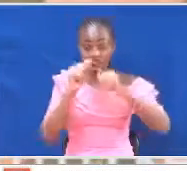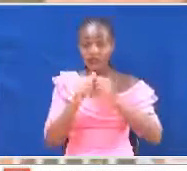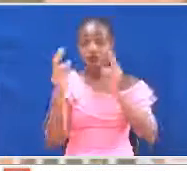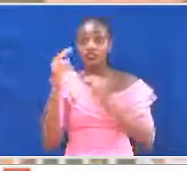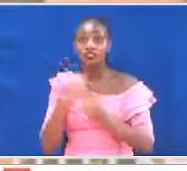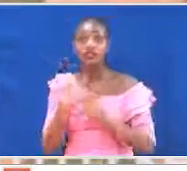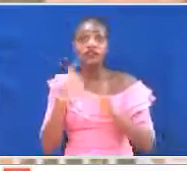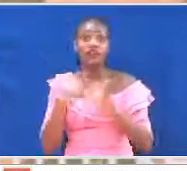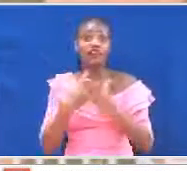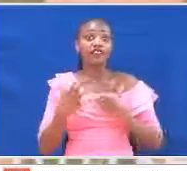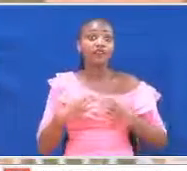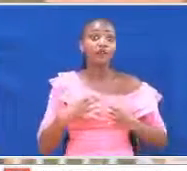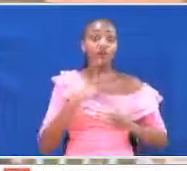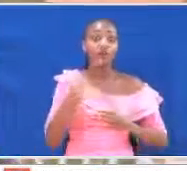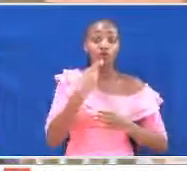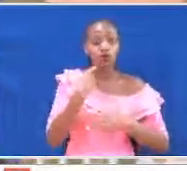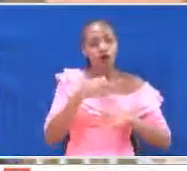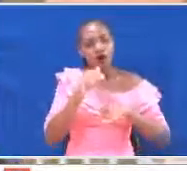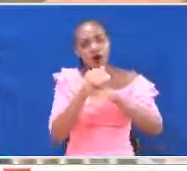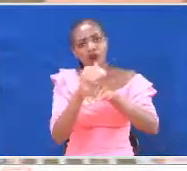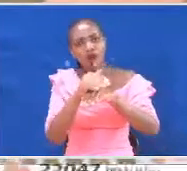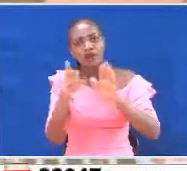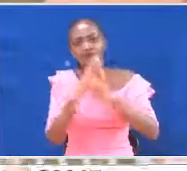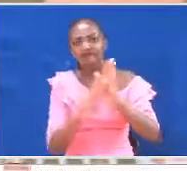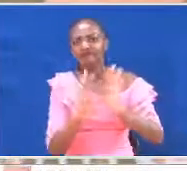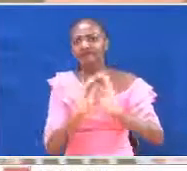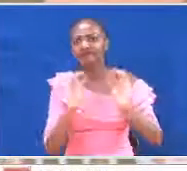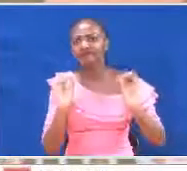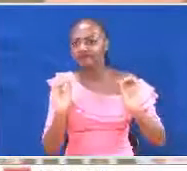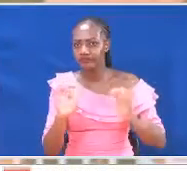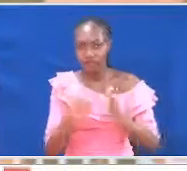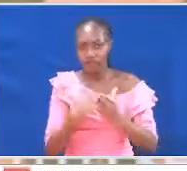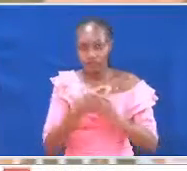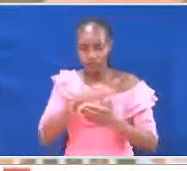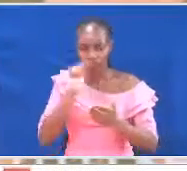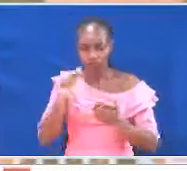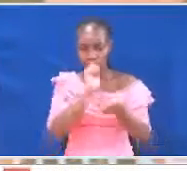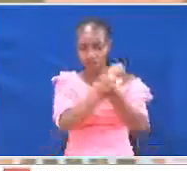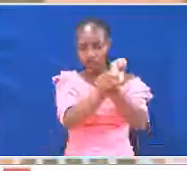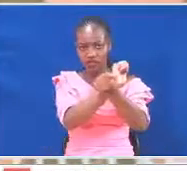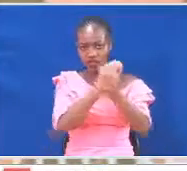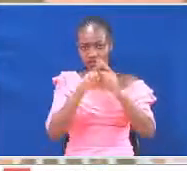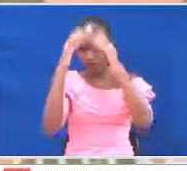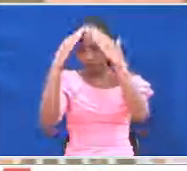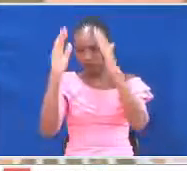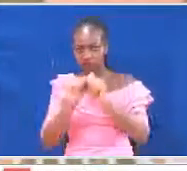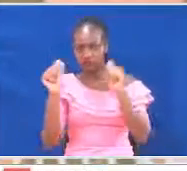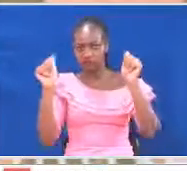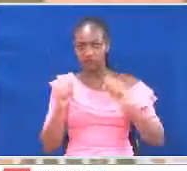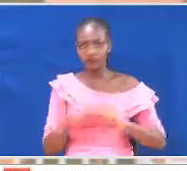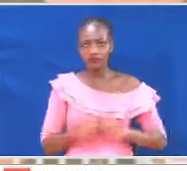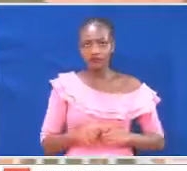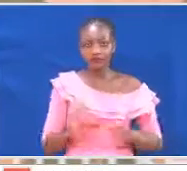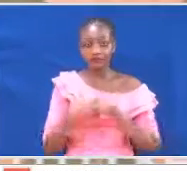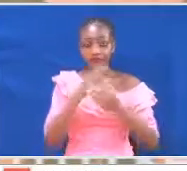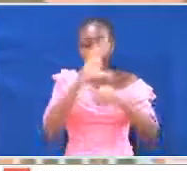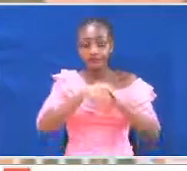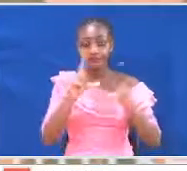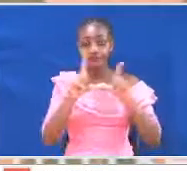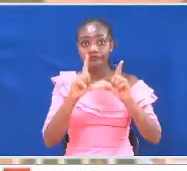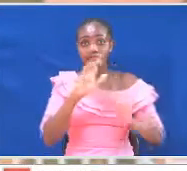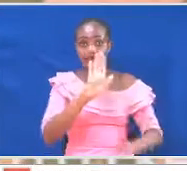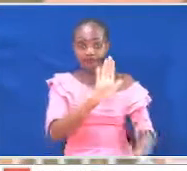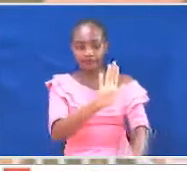ambao atafuata zile sheria ambazo zimewekwa, basi tutachukua license zao